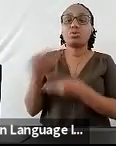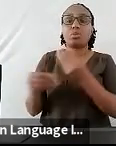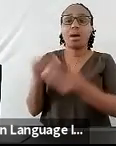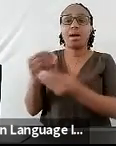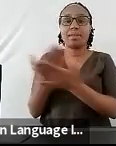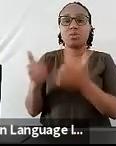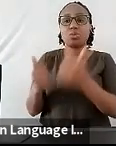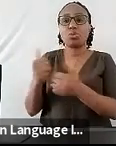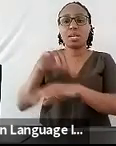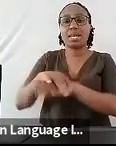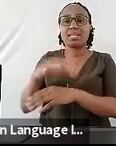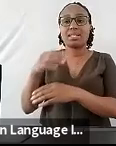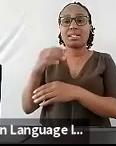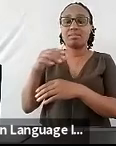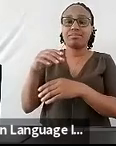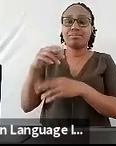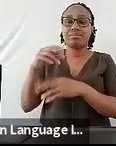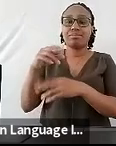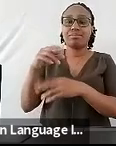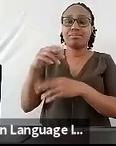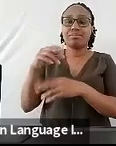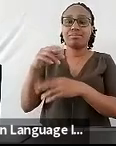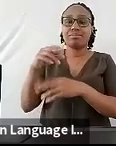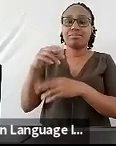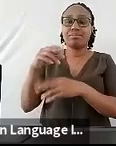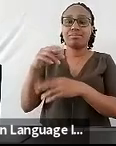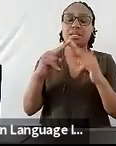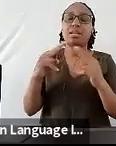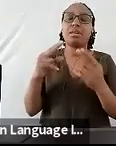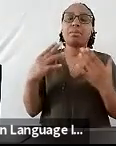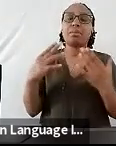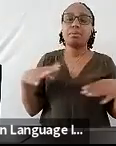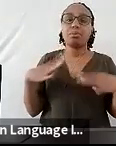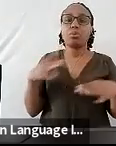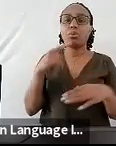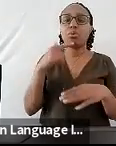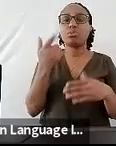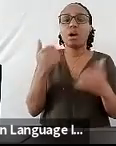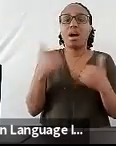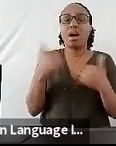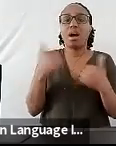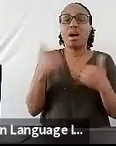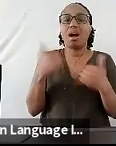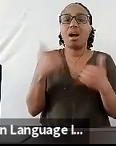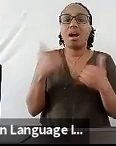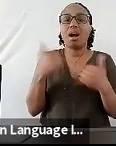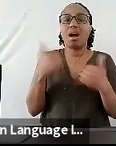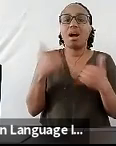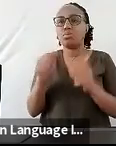has people or a vibe that's been cultivated over time. But that's all, whenever you read the Comoros,